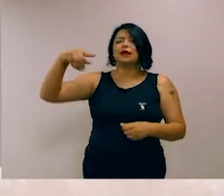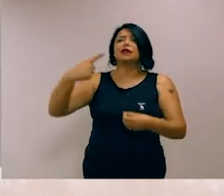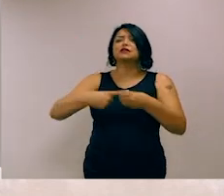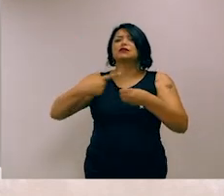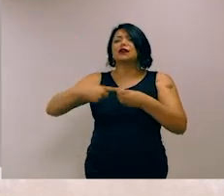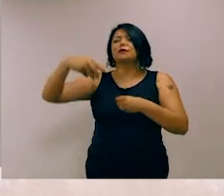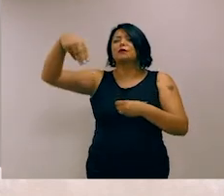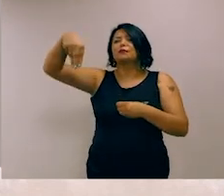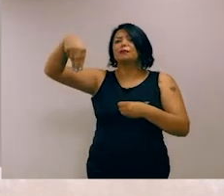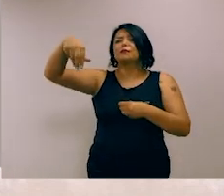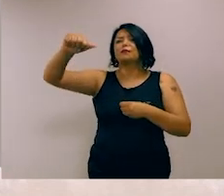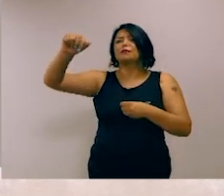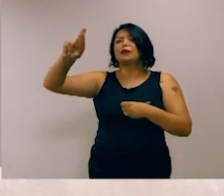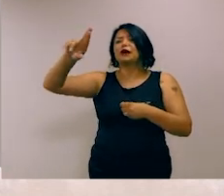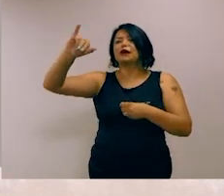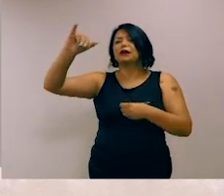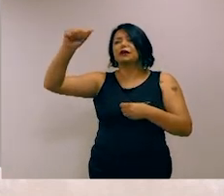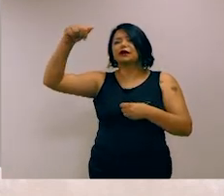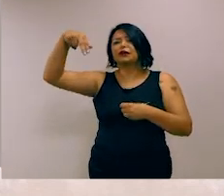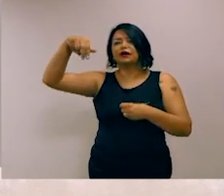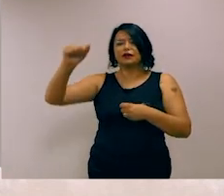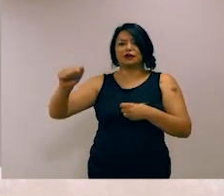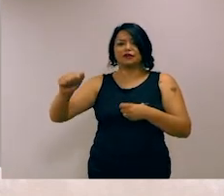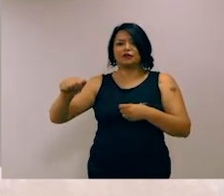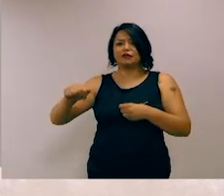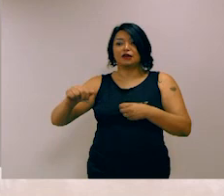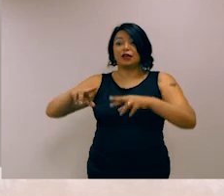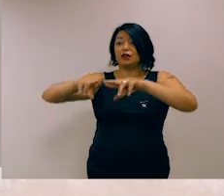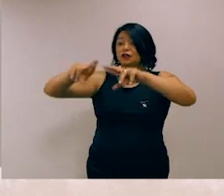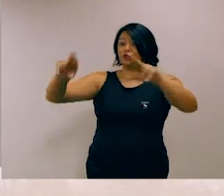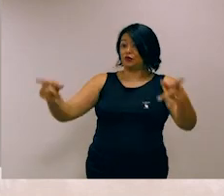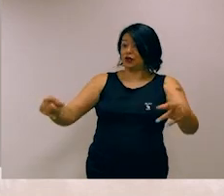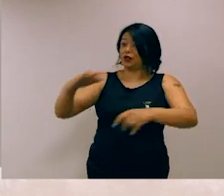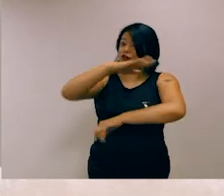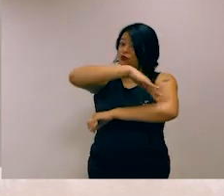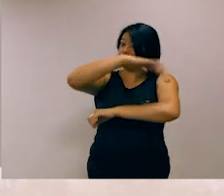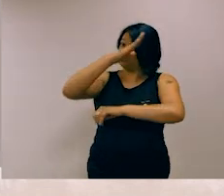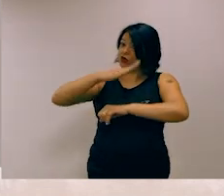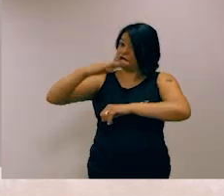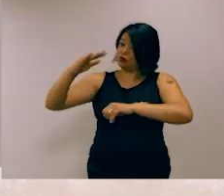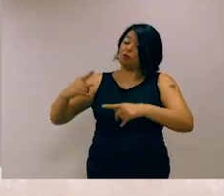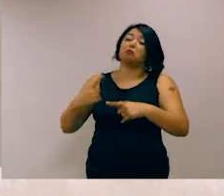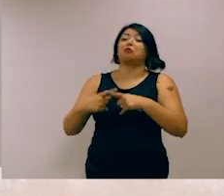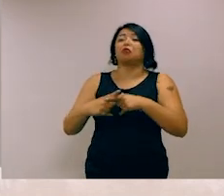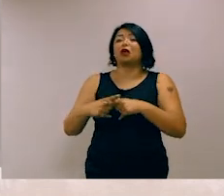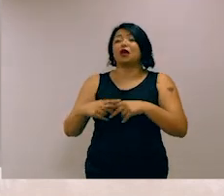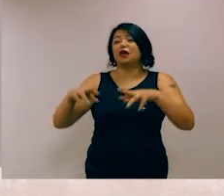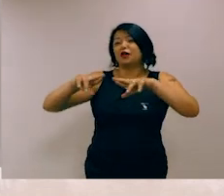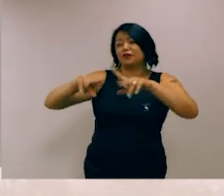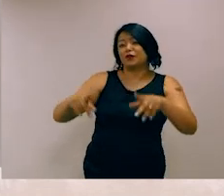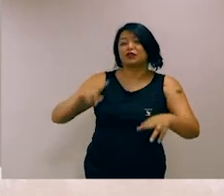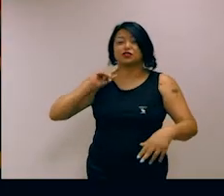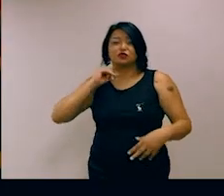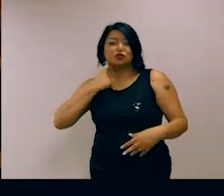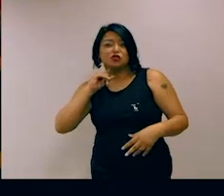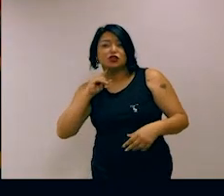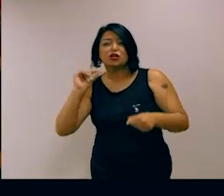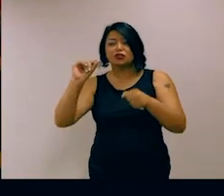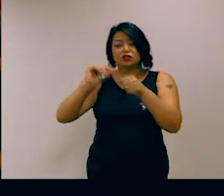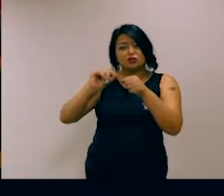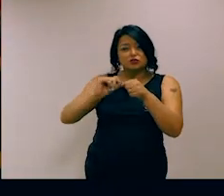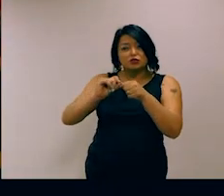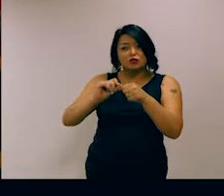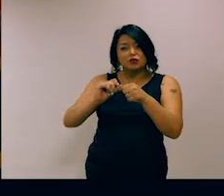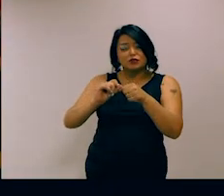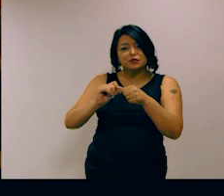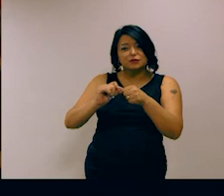and I would like to mention this, Mariana, Brumadinho is totally different from Mariana in terms of the tailing characteristics,